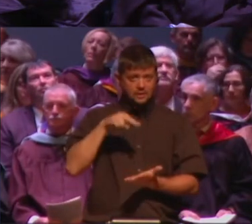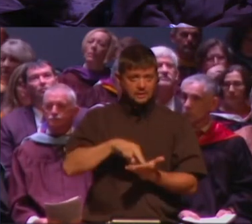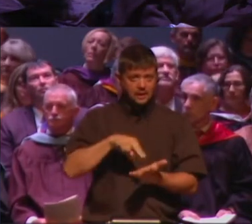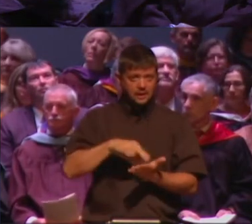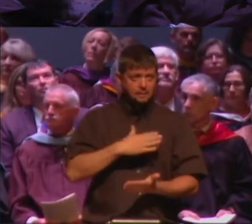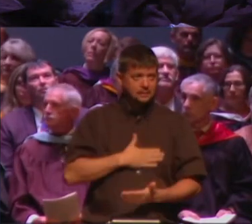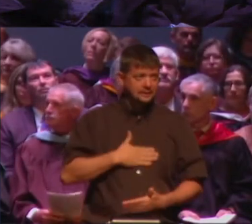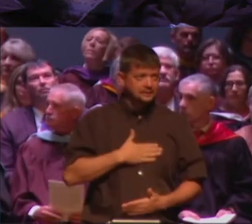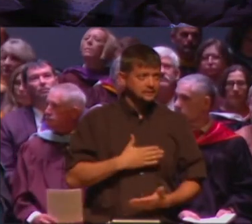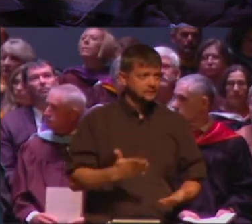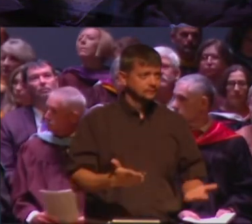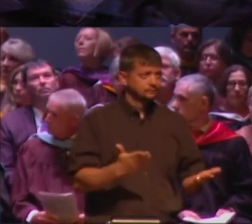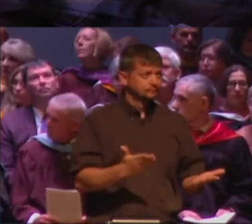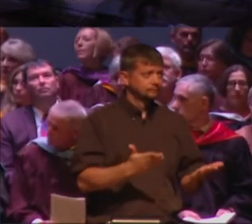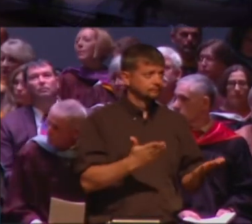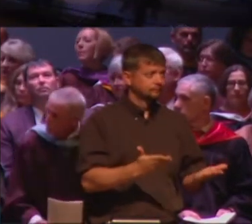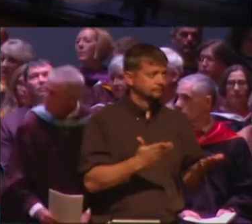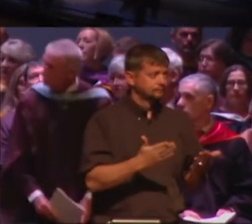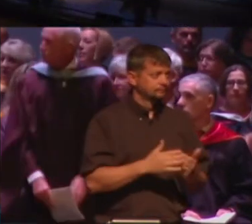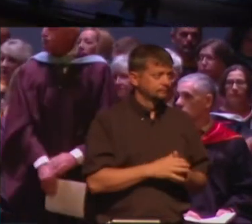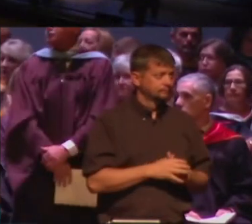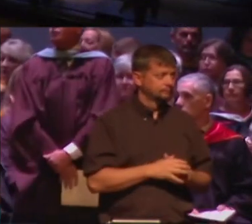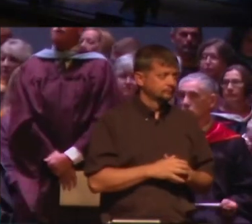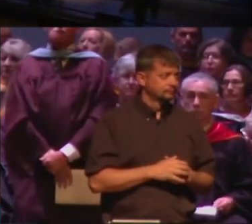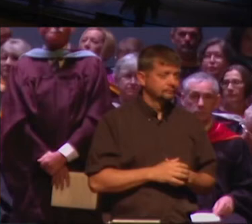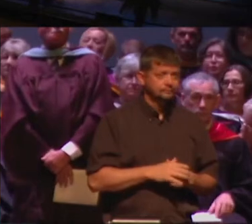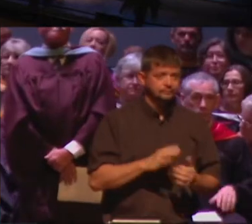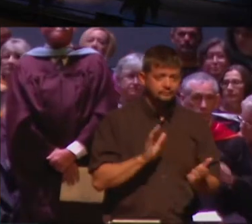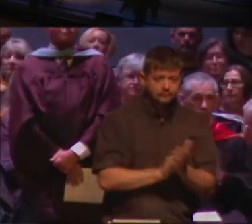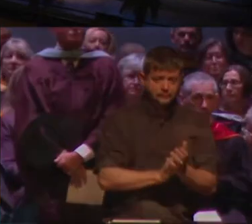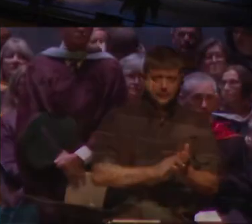please. You all can.